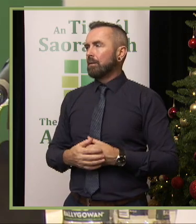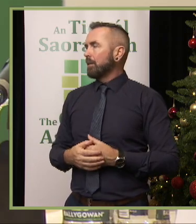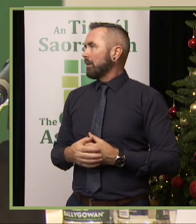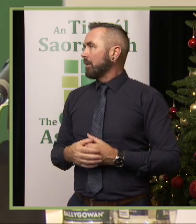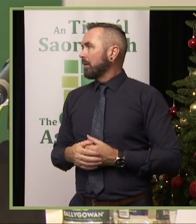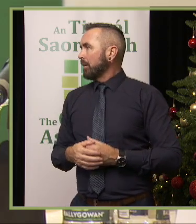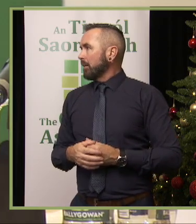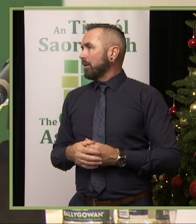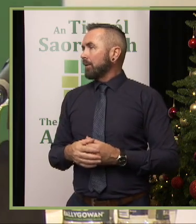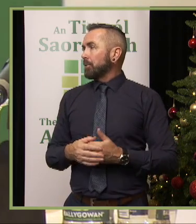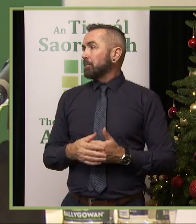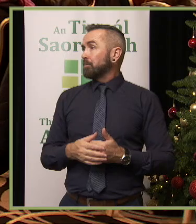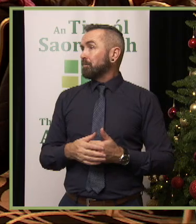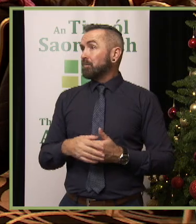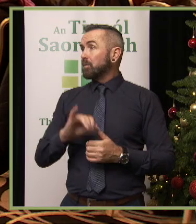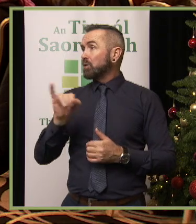James.